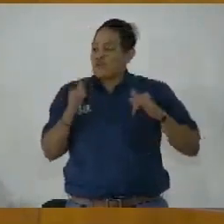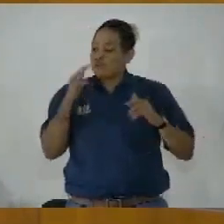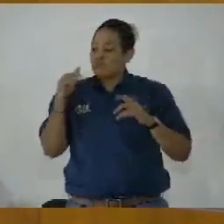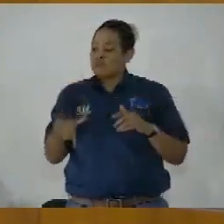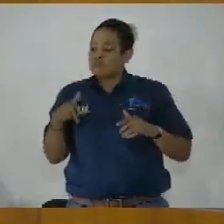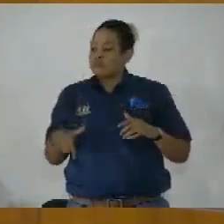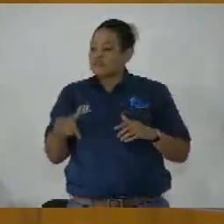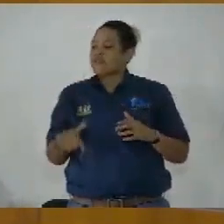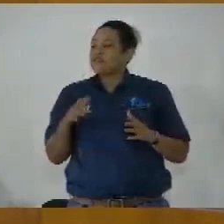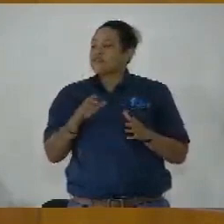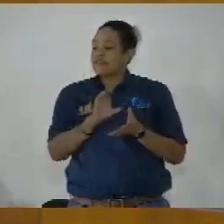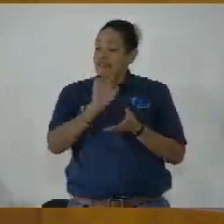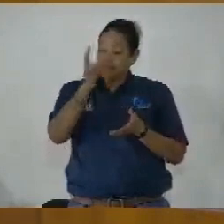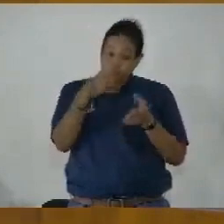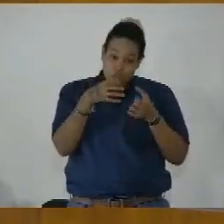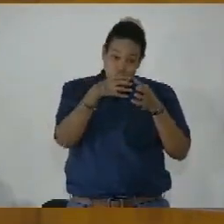this tranche,